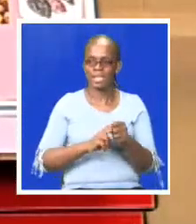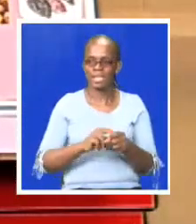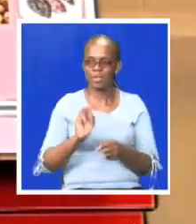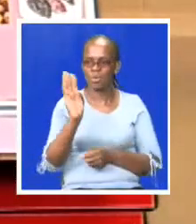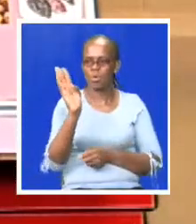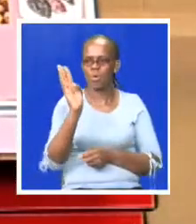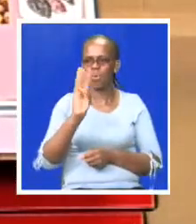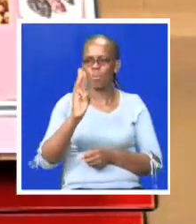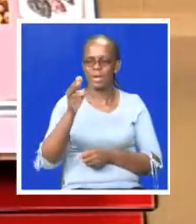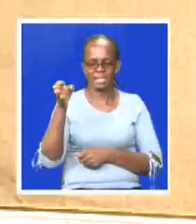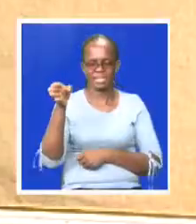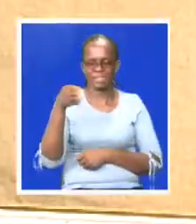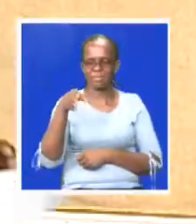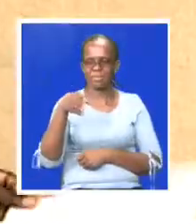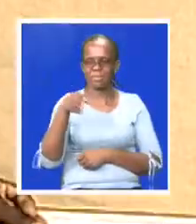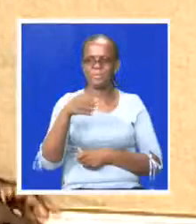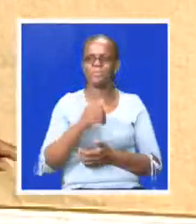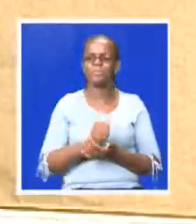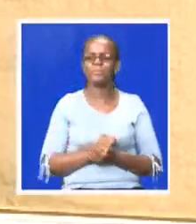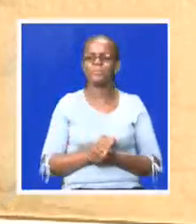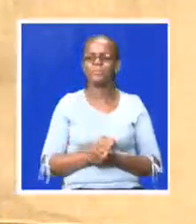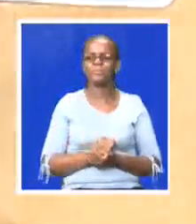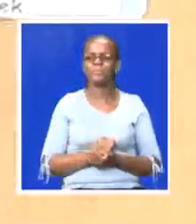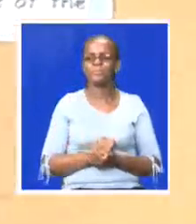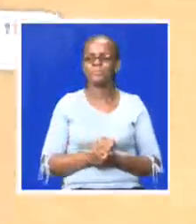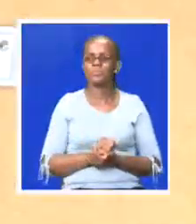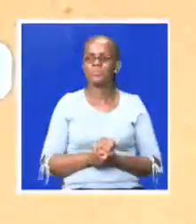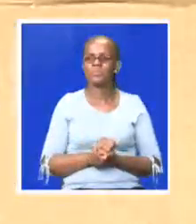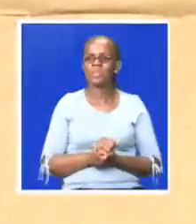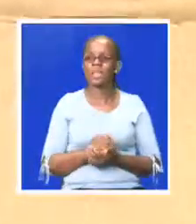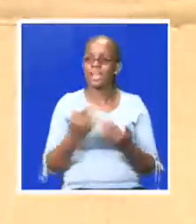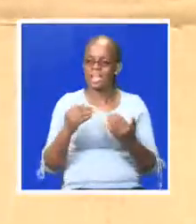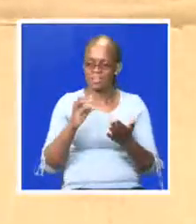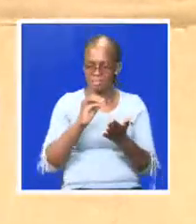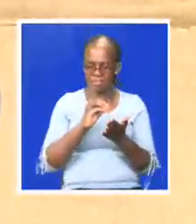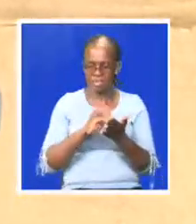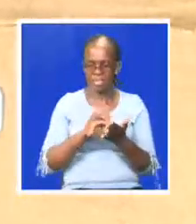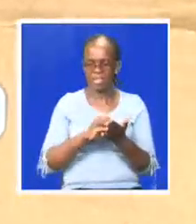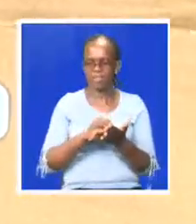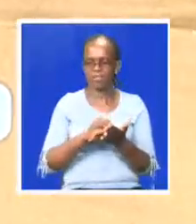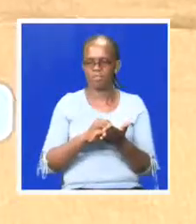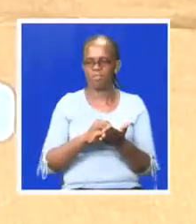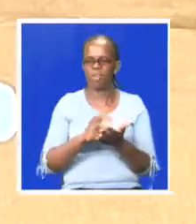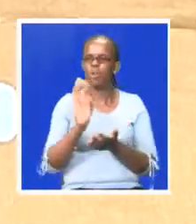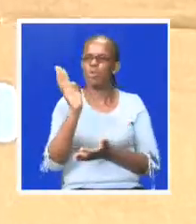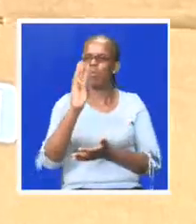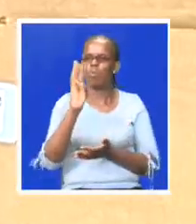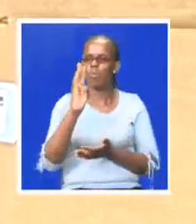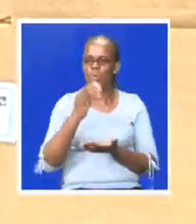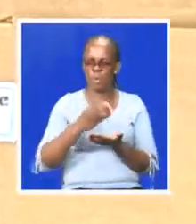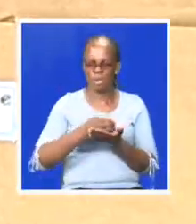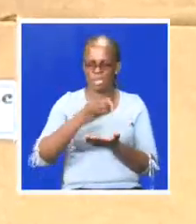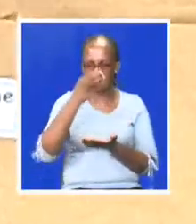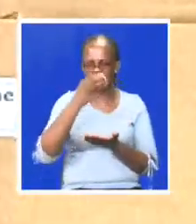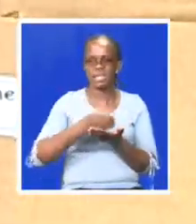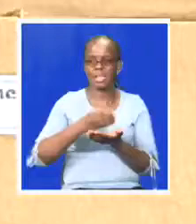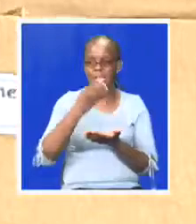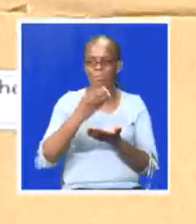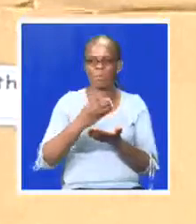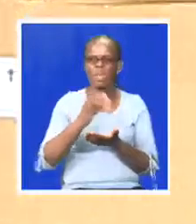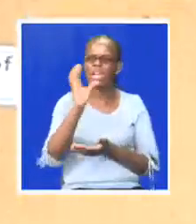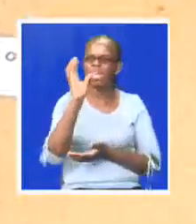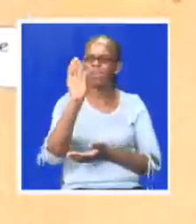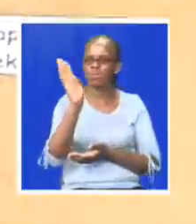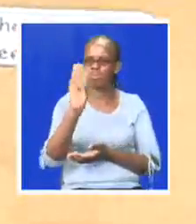white paper, we also have a white cup, a white goose. The